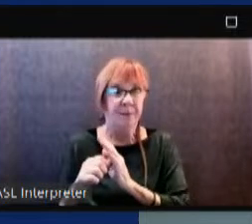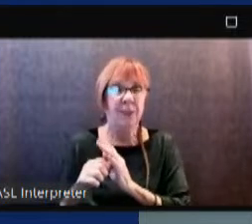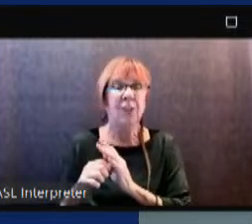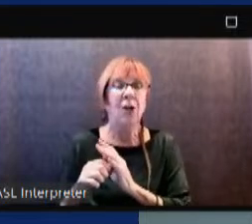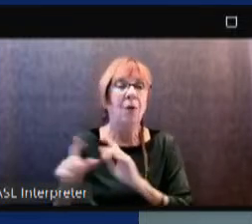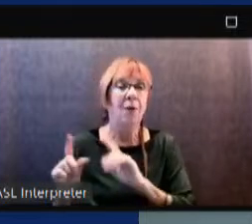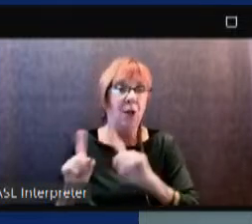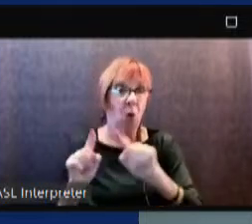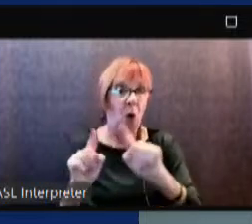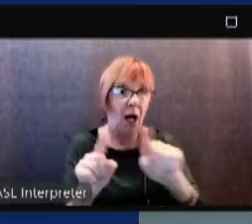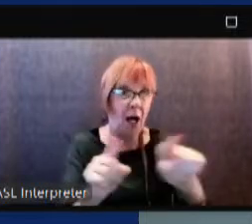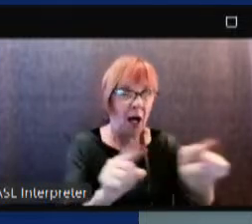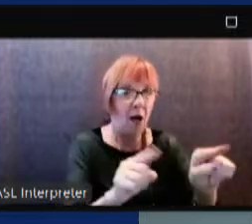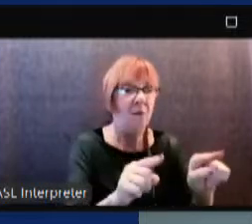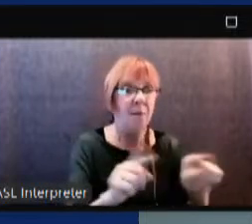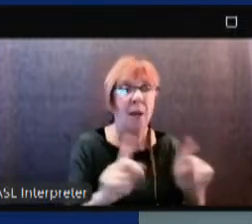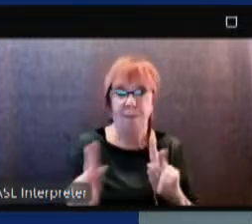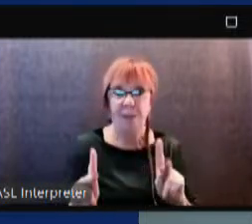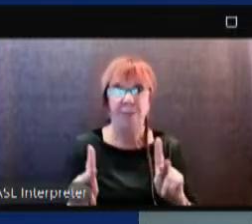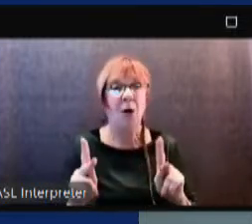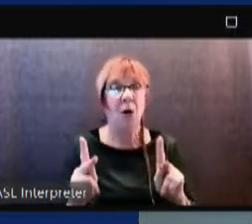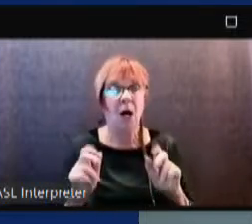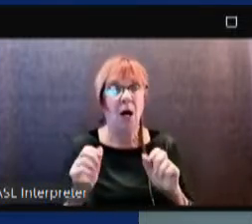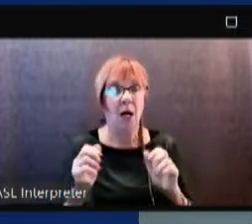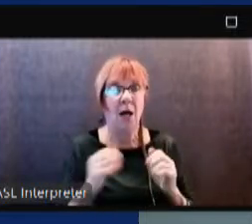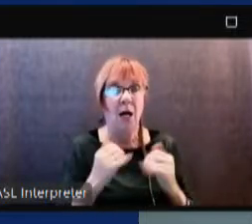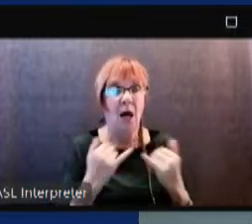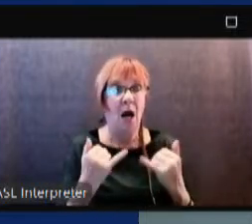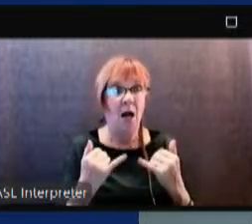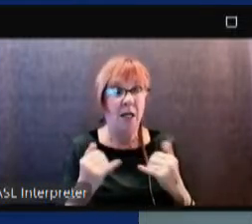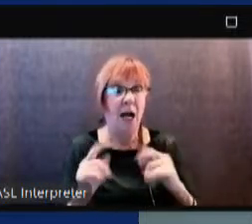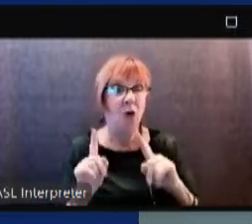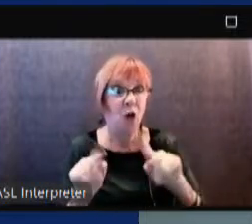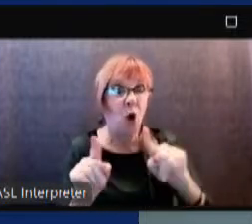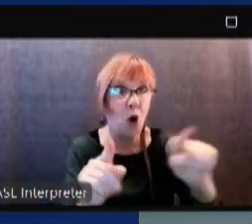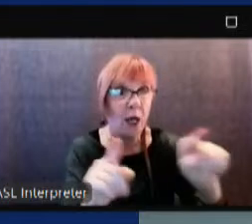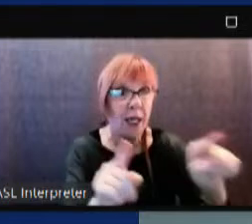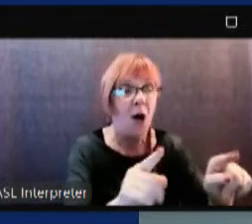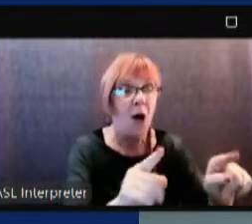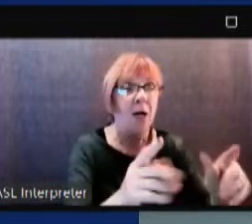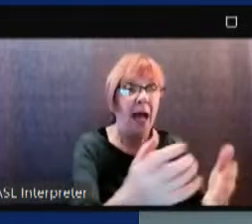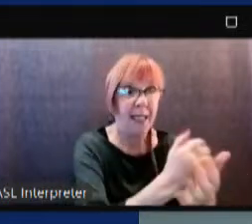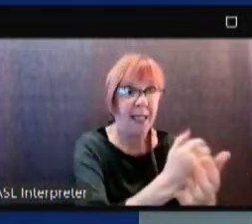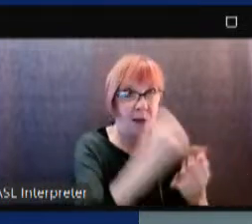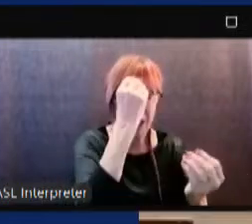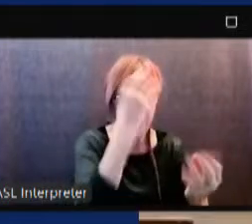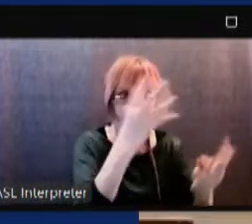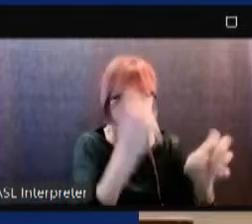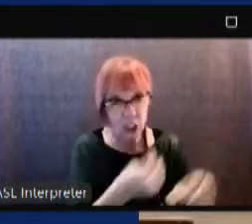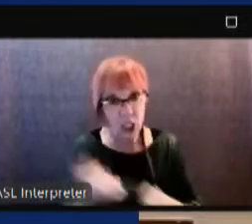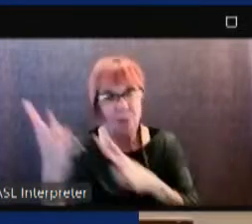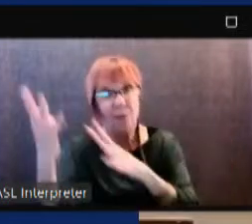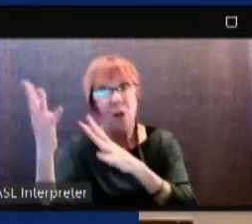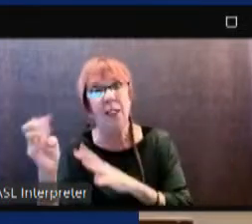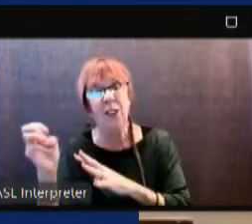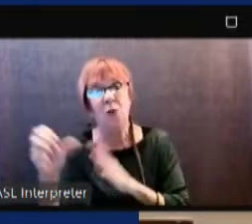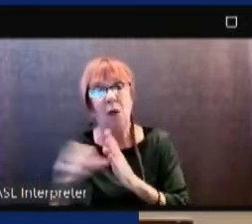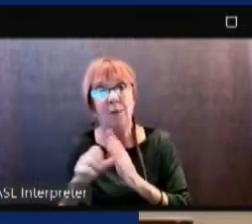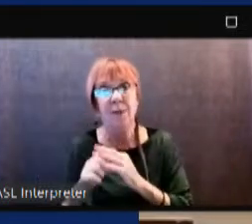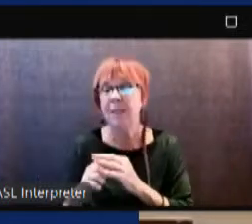and more information to make this process easier as we go. And I will add